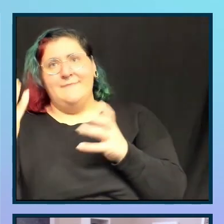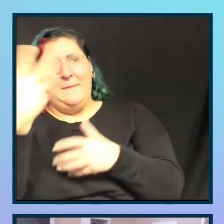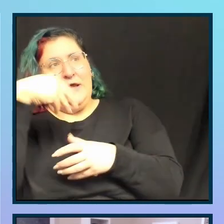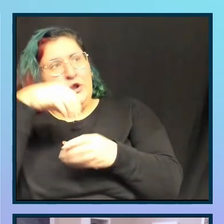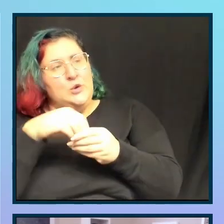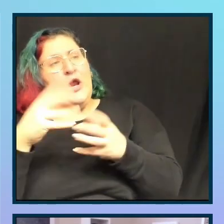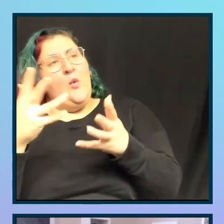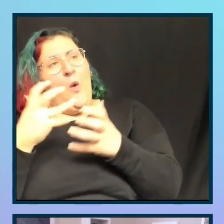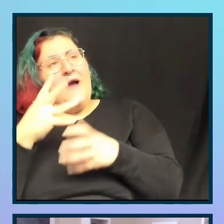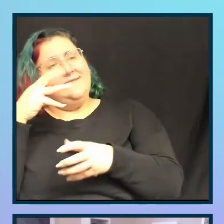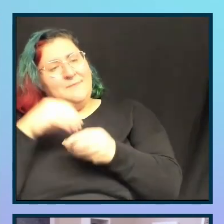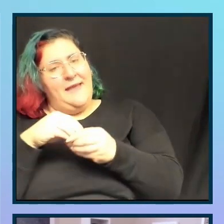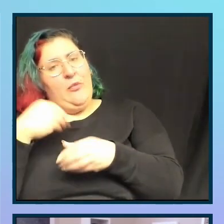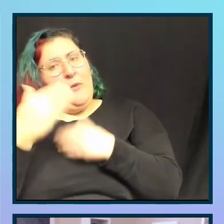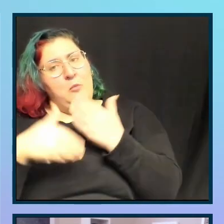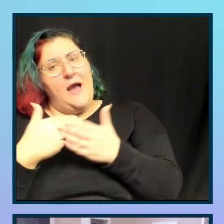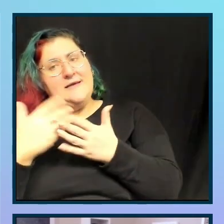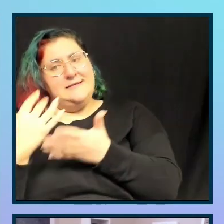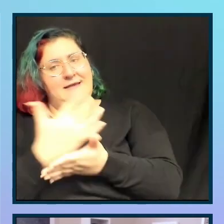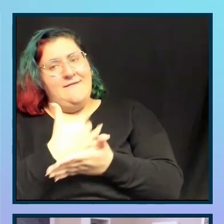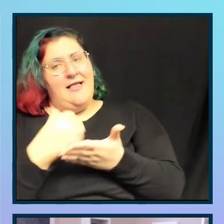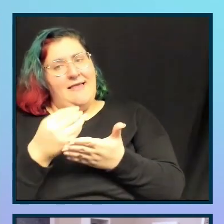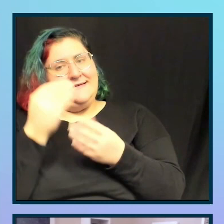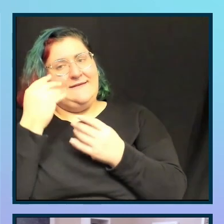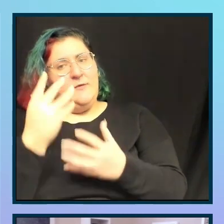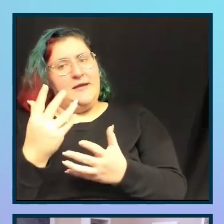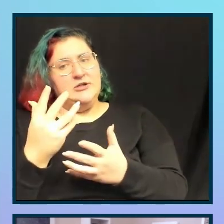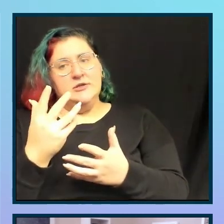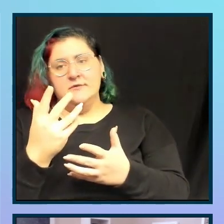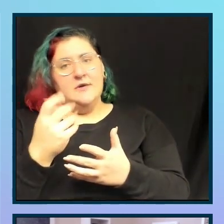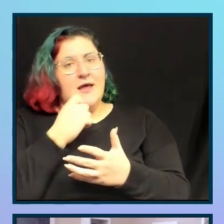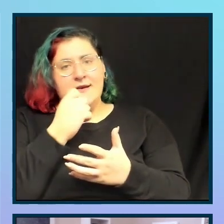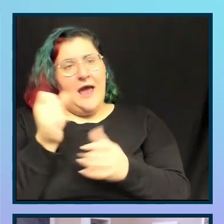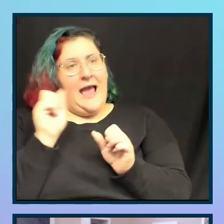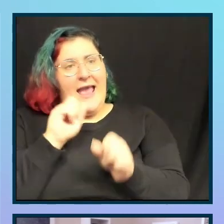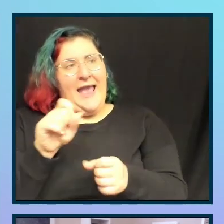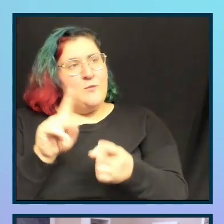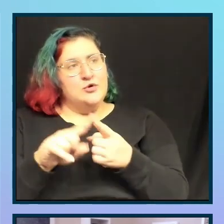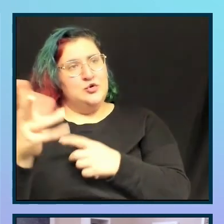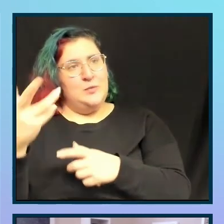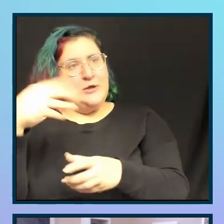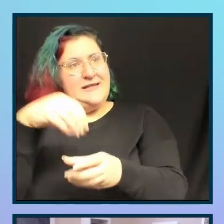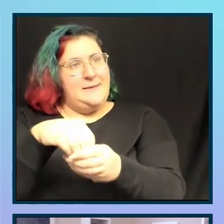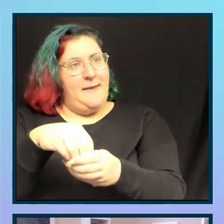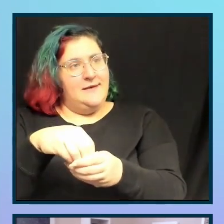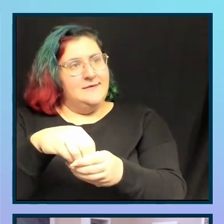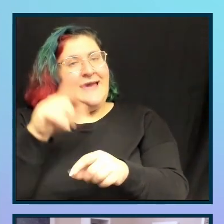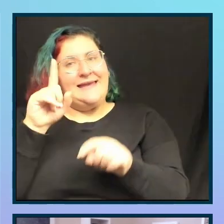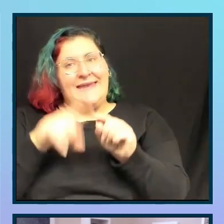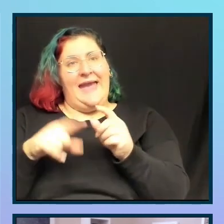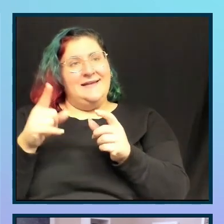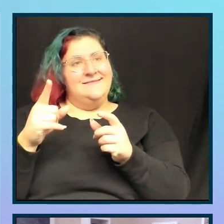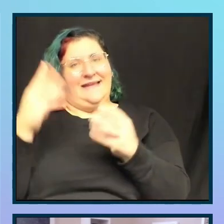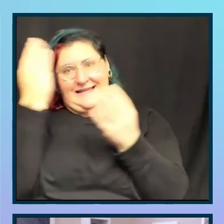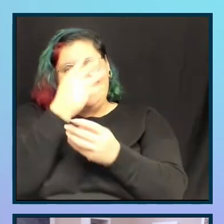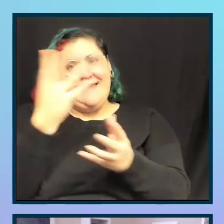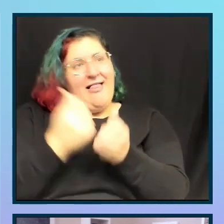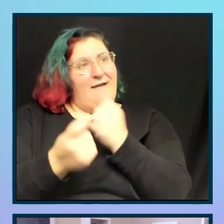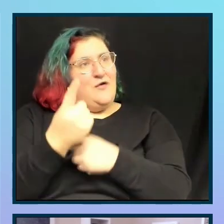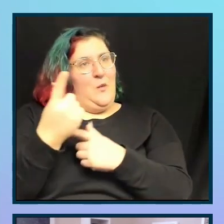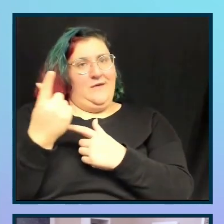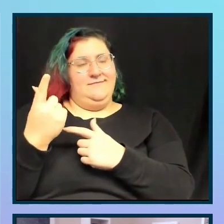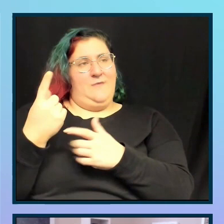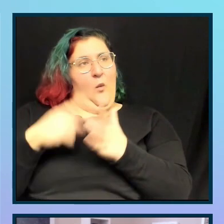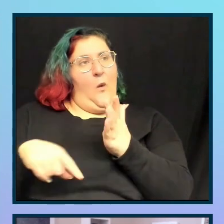data collection are not going to be able to participate, are not going to be able to volunteer their data, and their data will therefore not be present, and